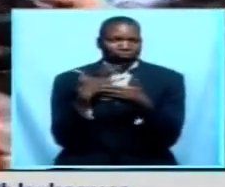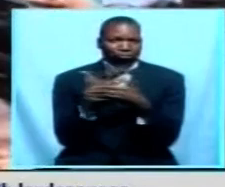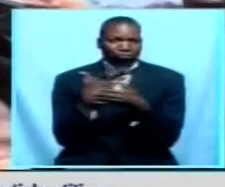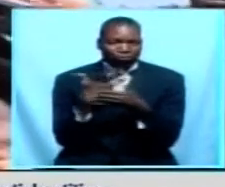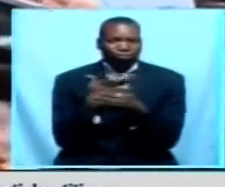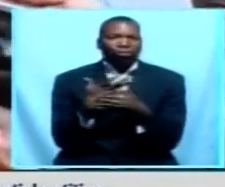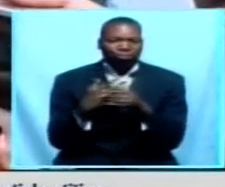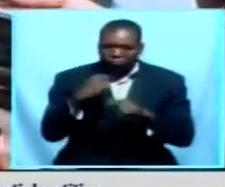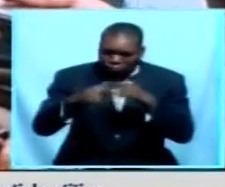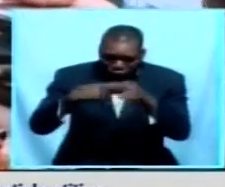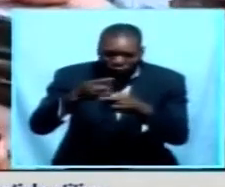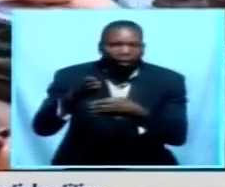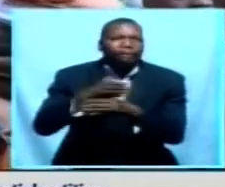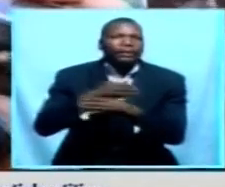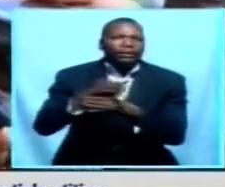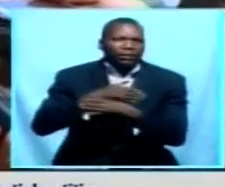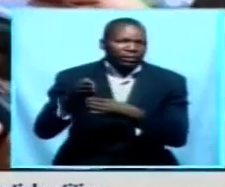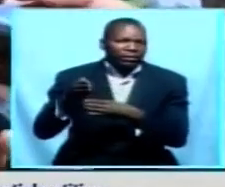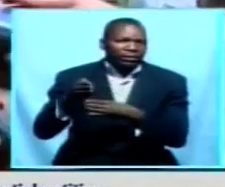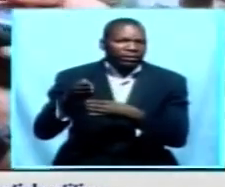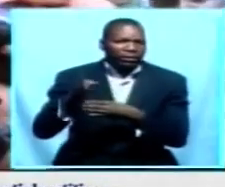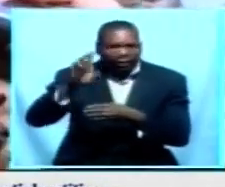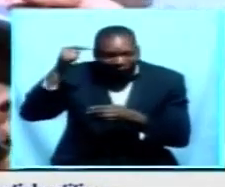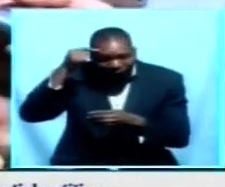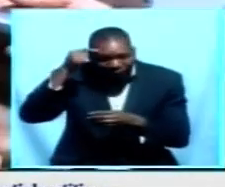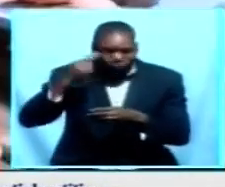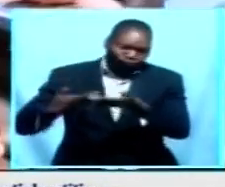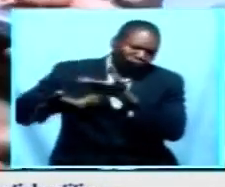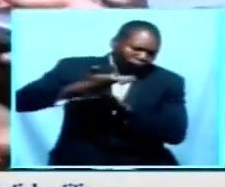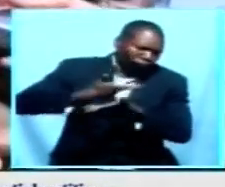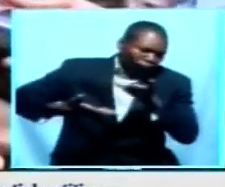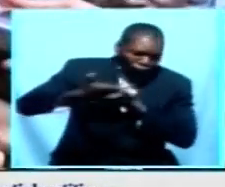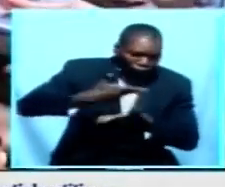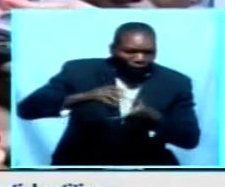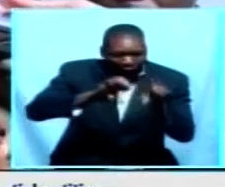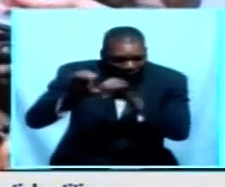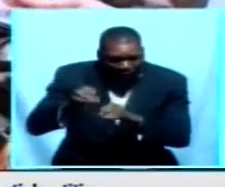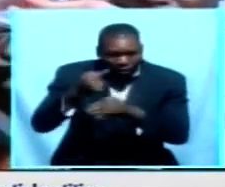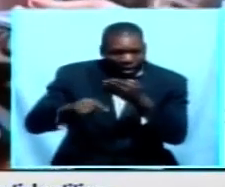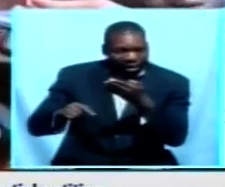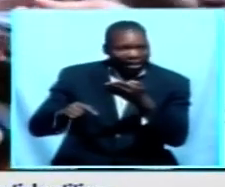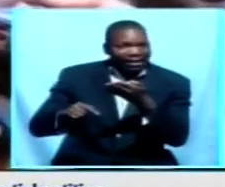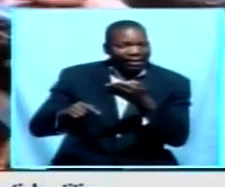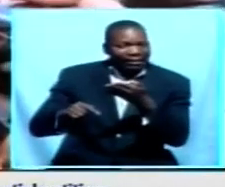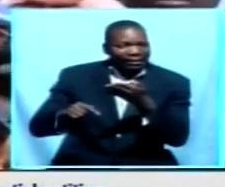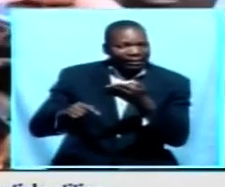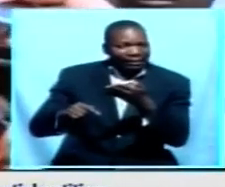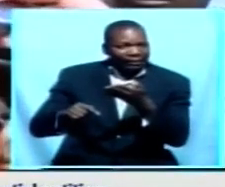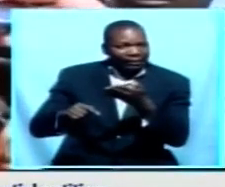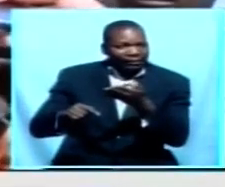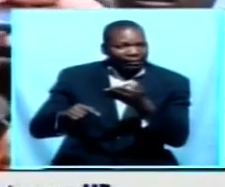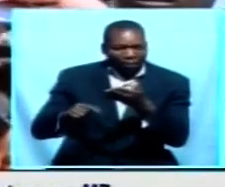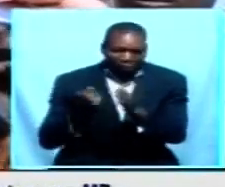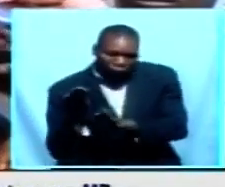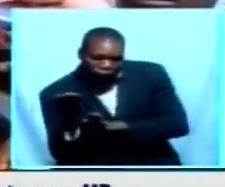normal business. I think we sit down as government and reflect on what measures to take. Because clearly it's a planned effort to